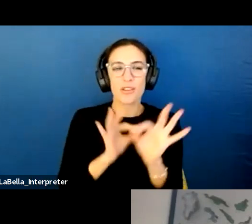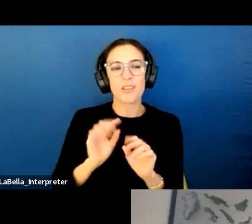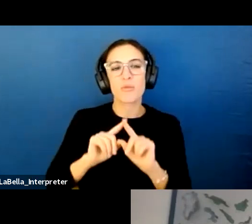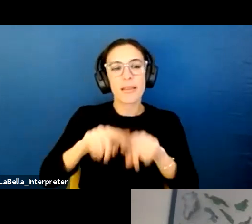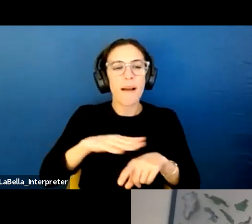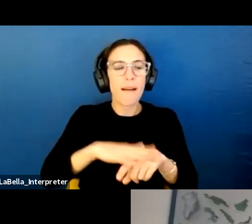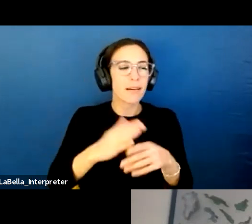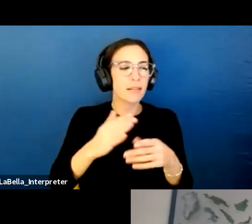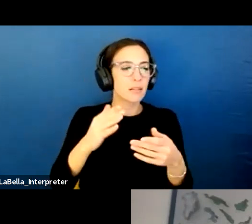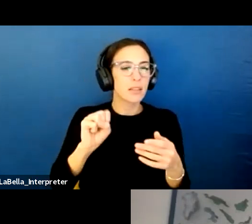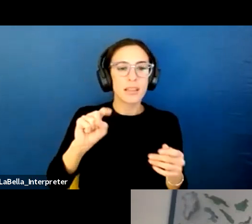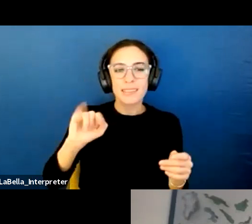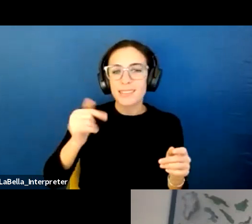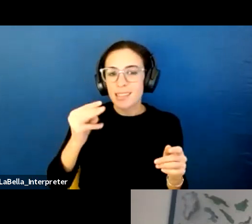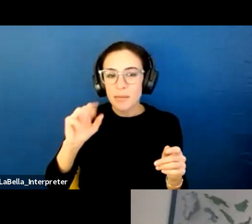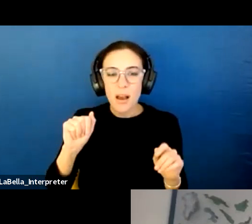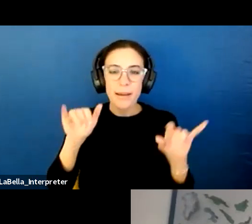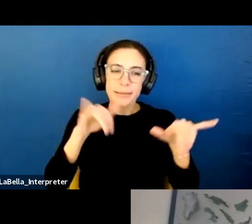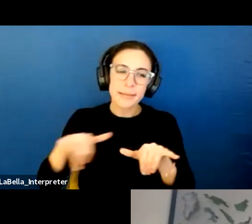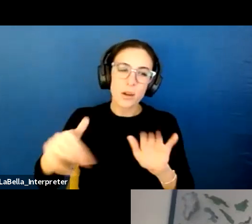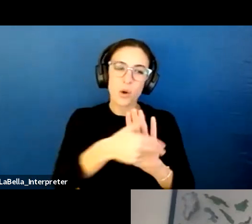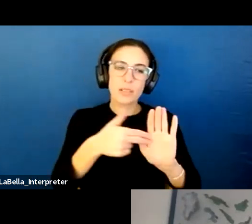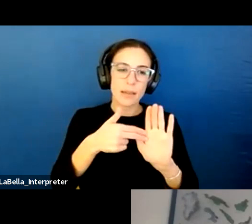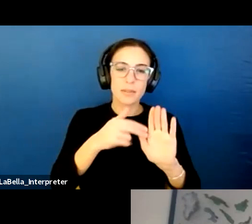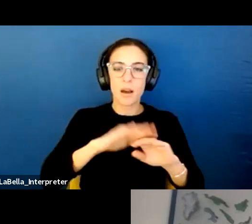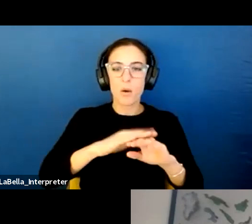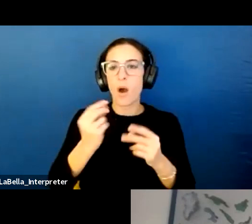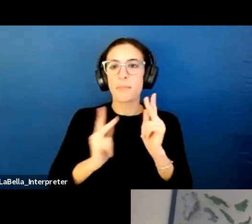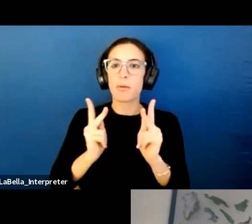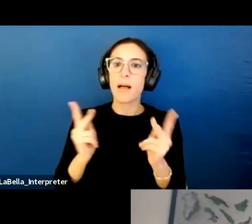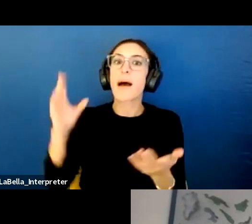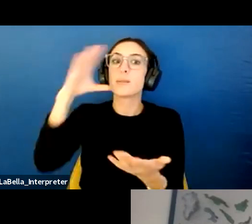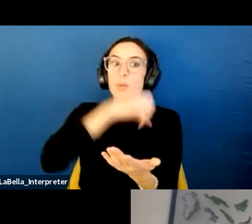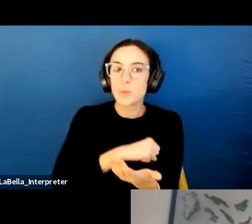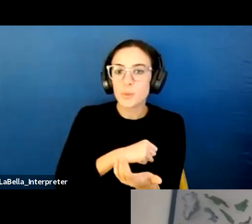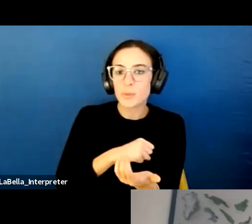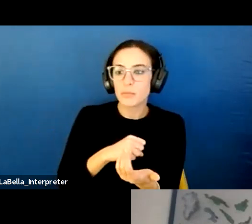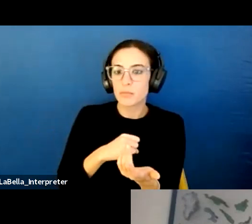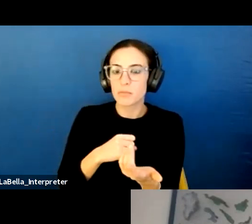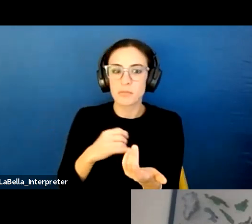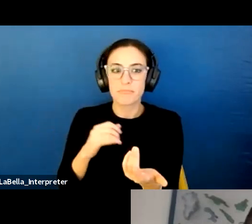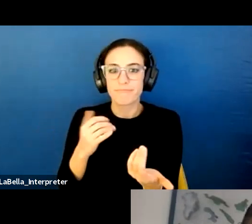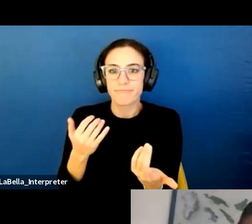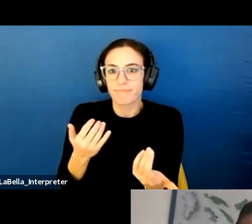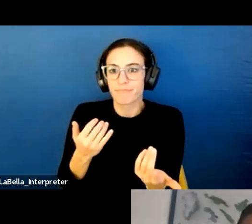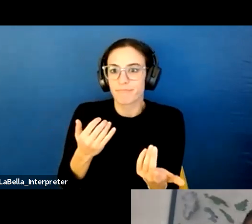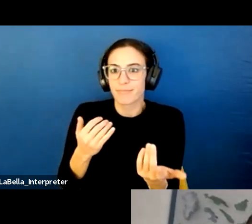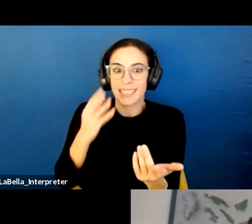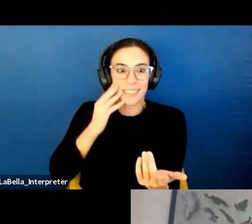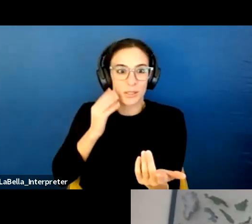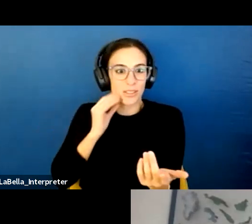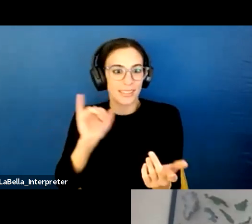stigmas around what people presume it is like to live with various